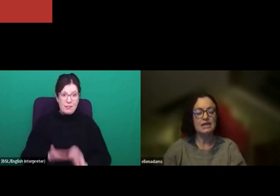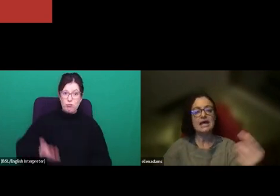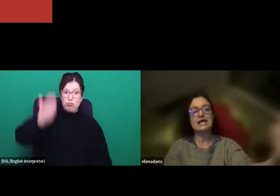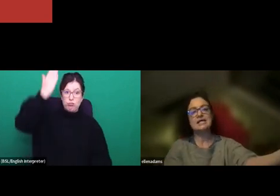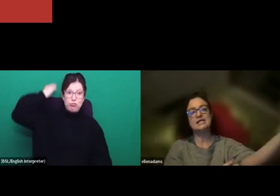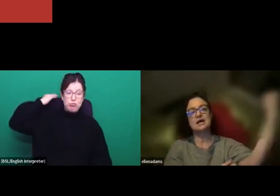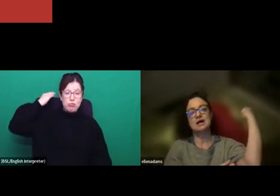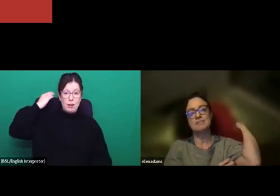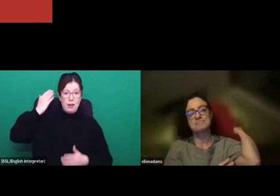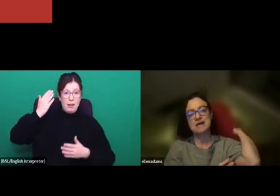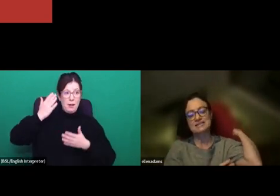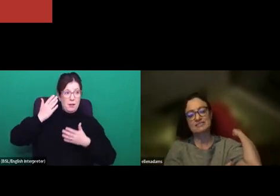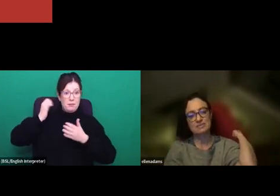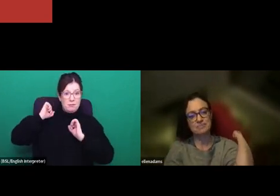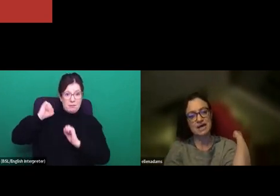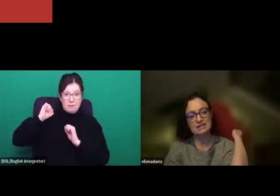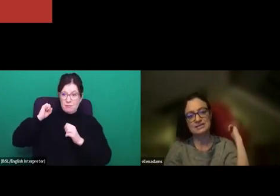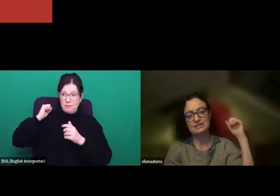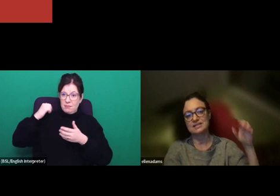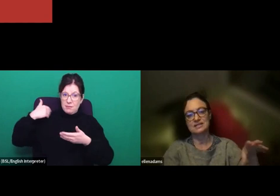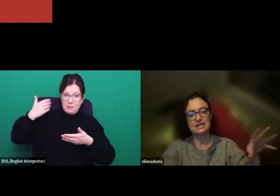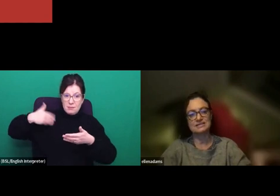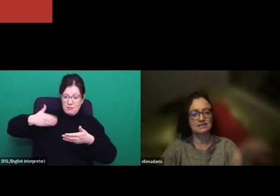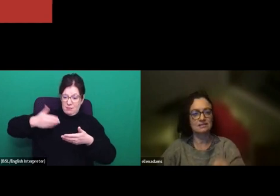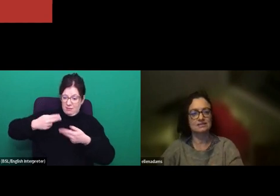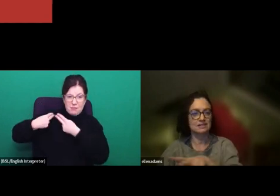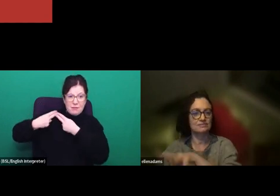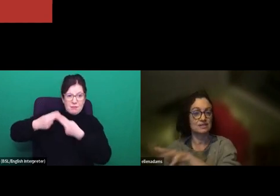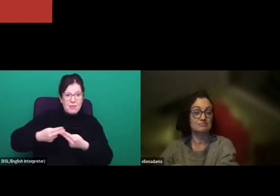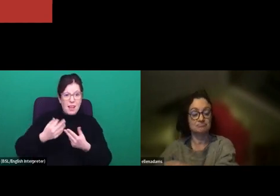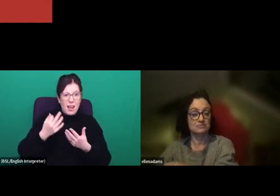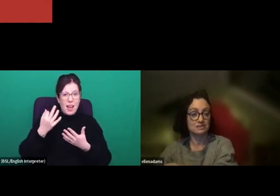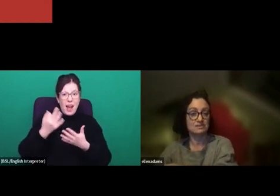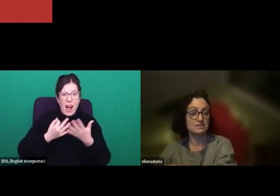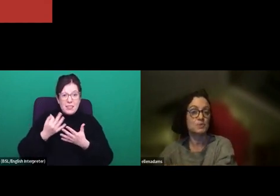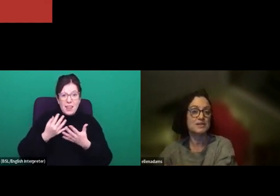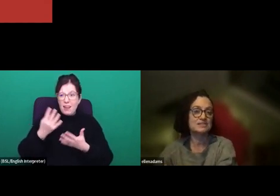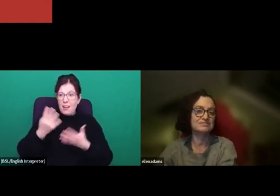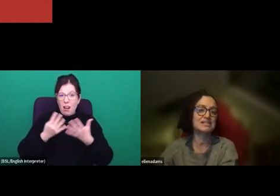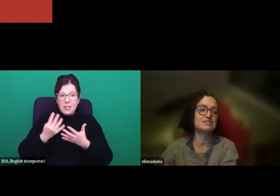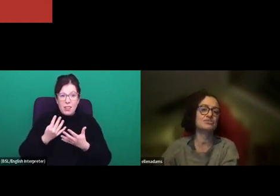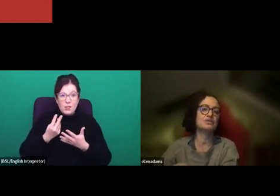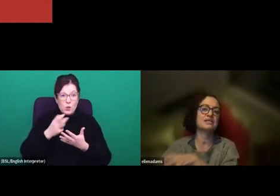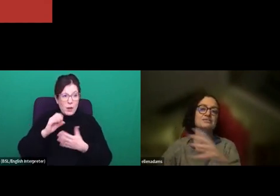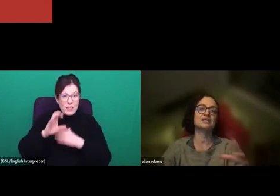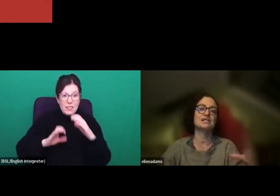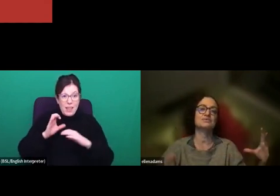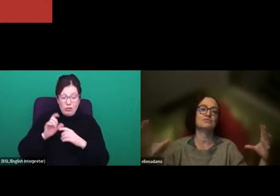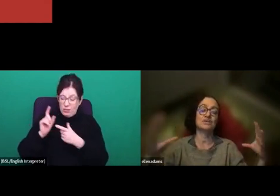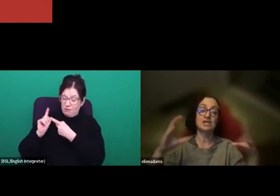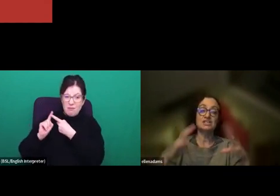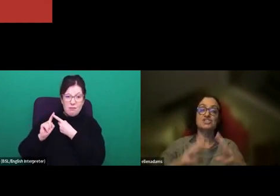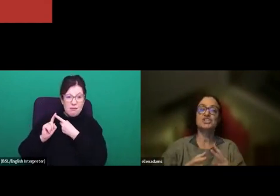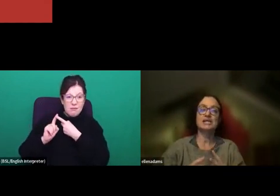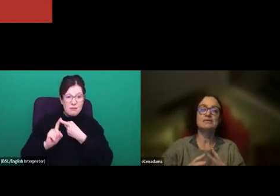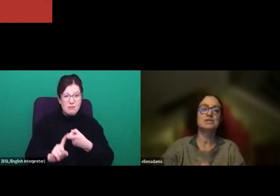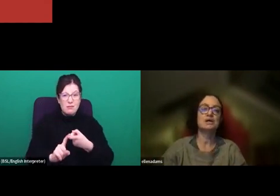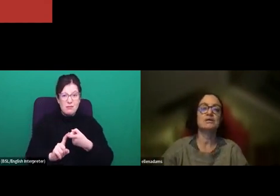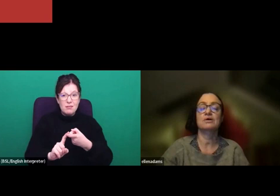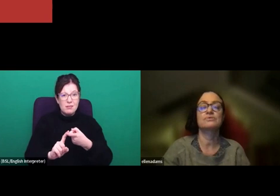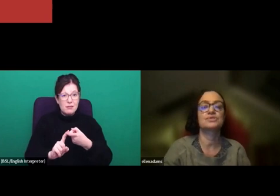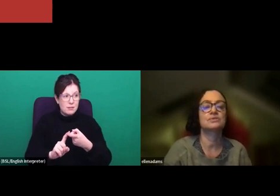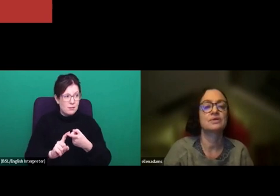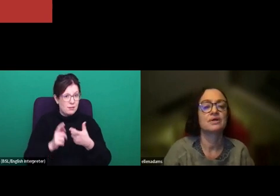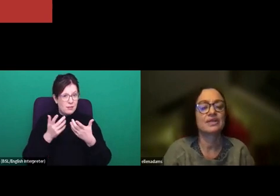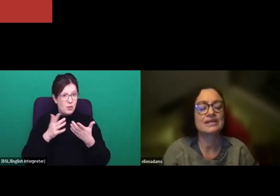such a massive impact in the 18th, 19th and into the 20th century. It's really sort of shaped